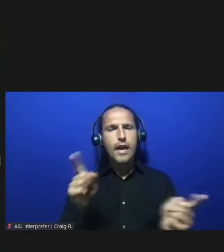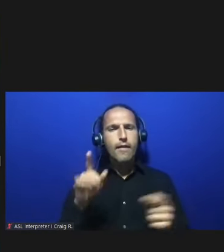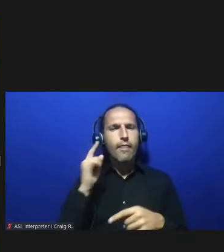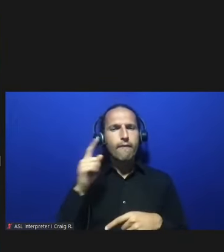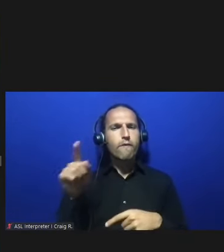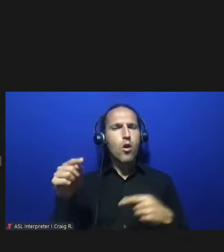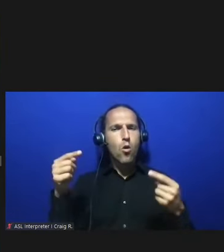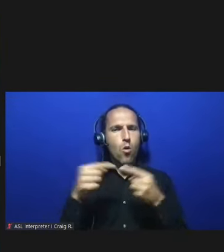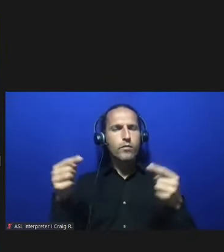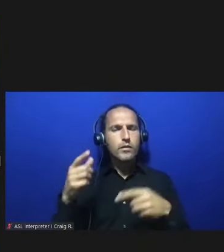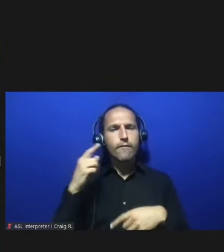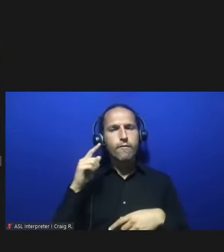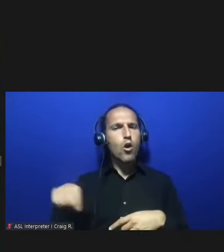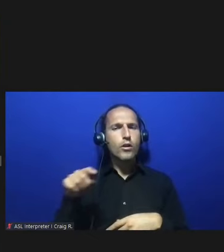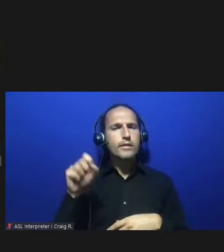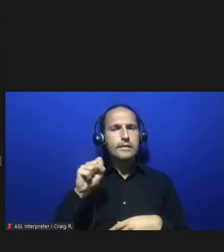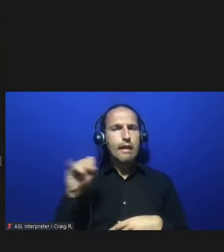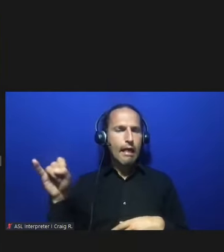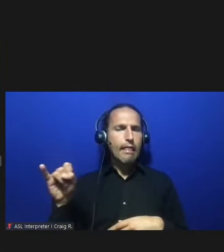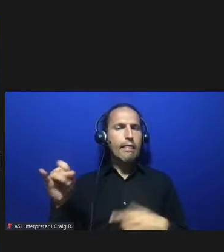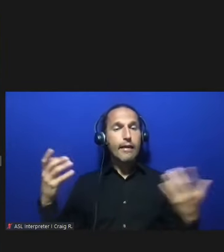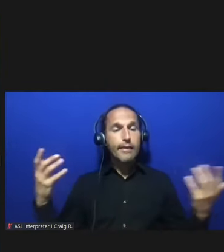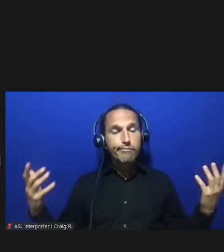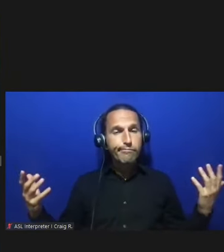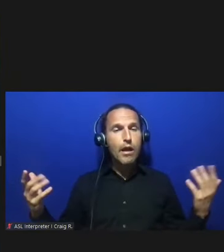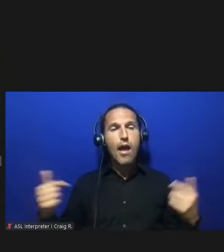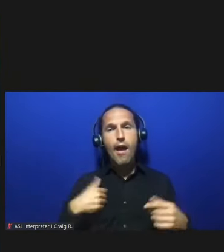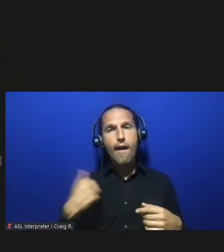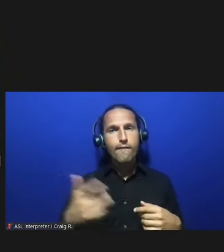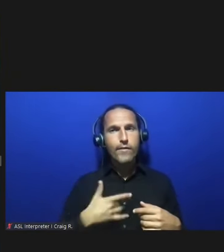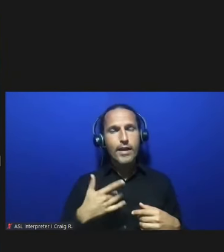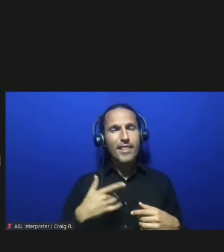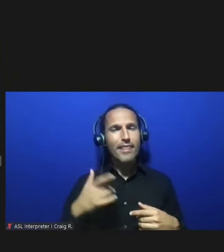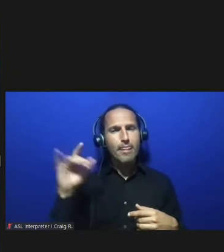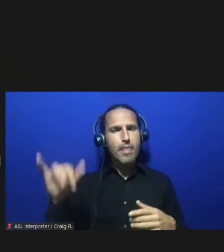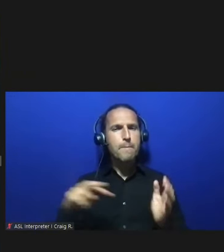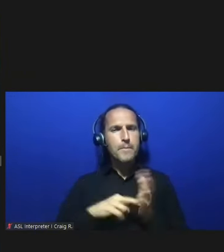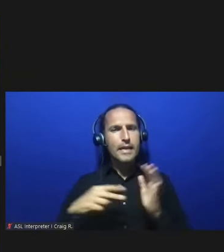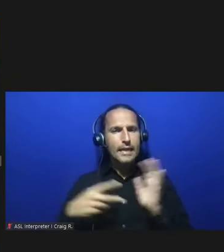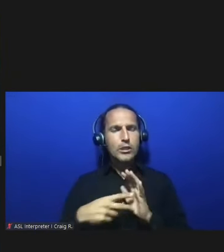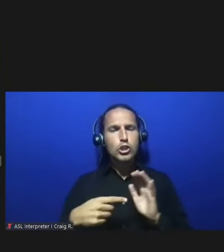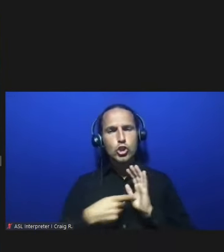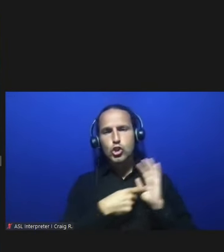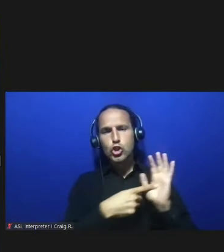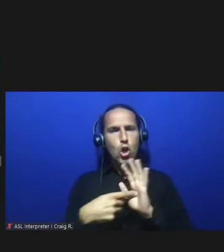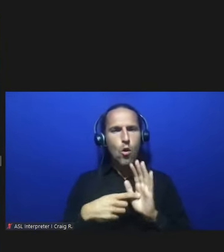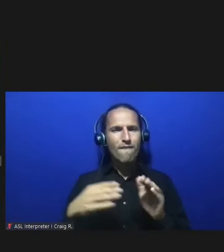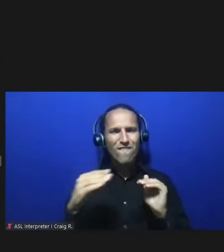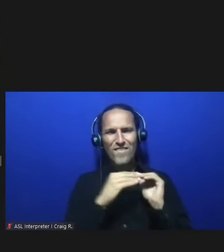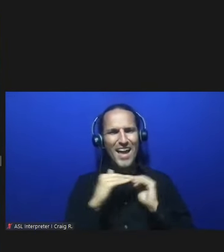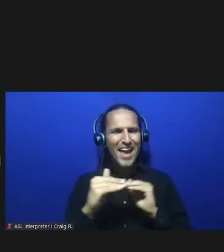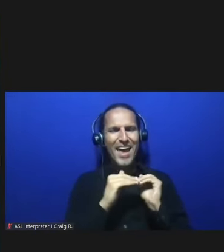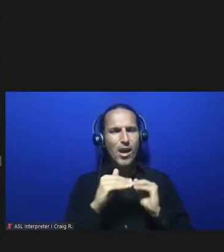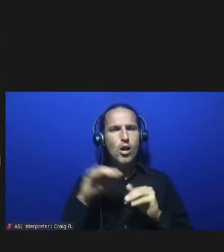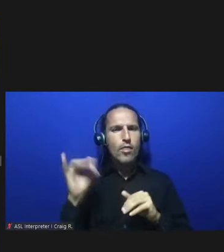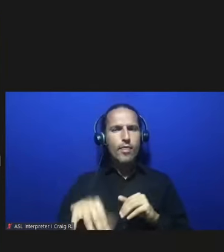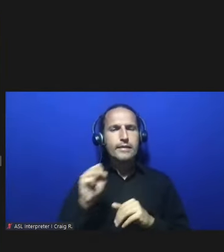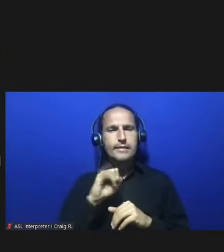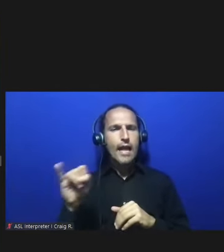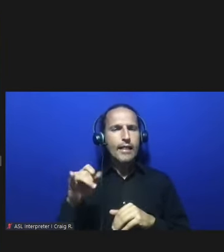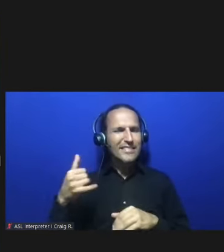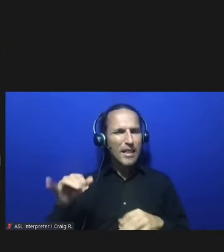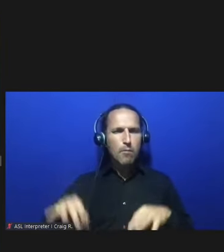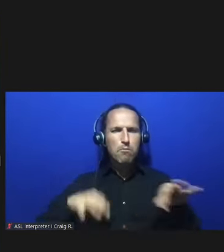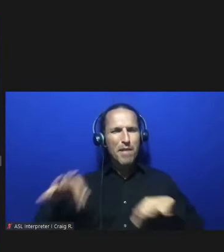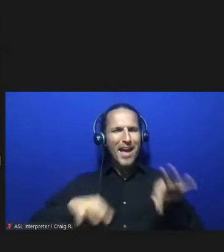offset for Staten Islanders. So I think that's an indication of fairness. Staten Islanders continue to pay